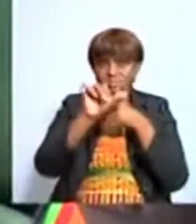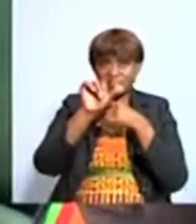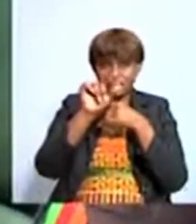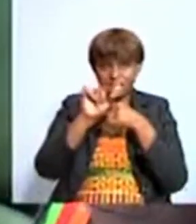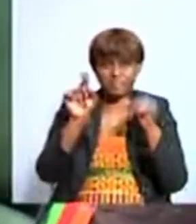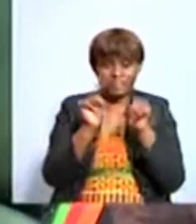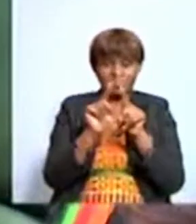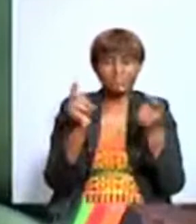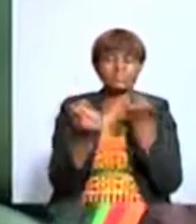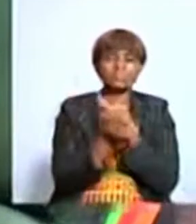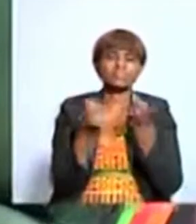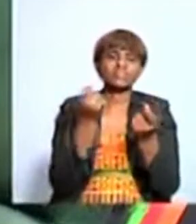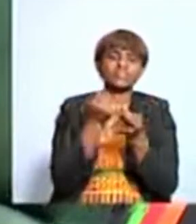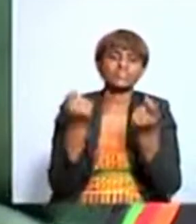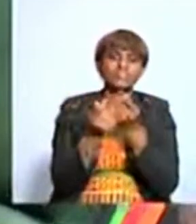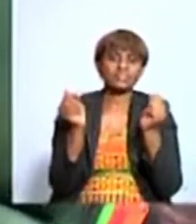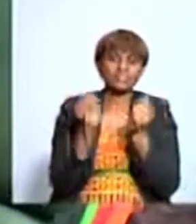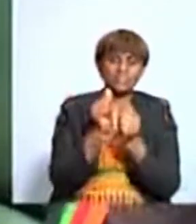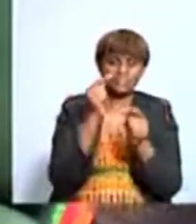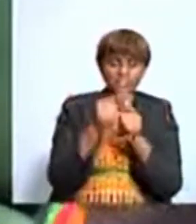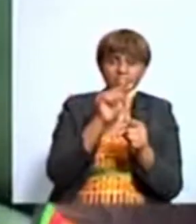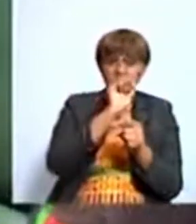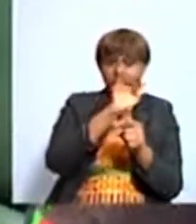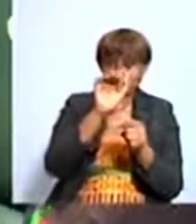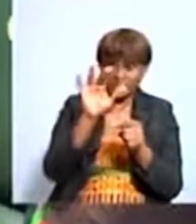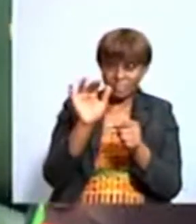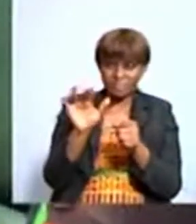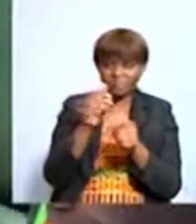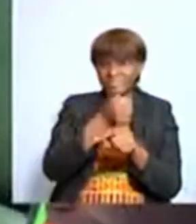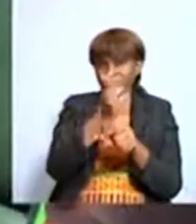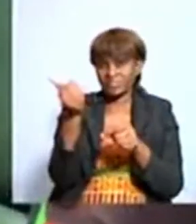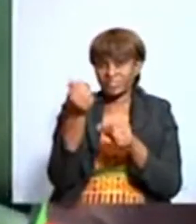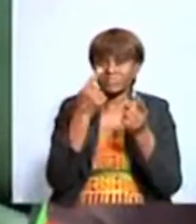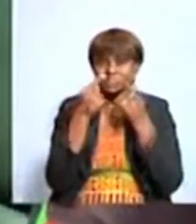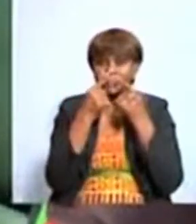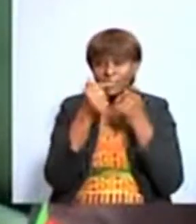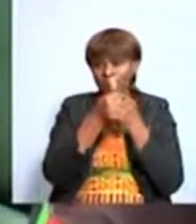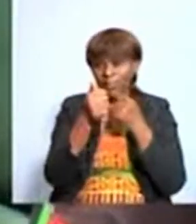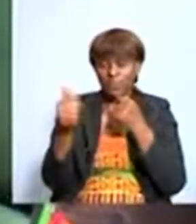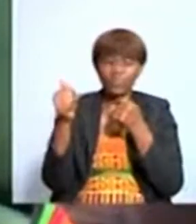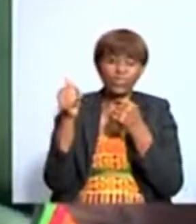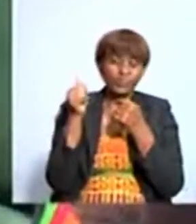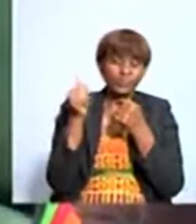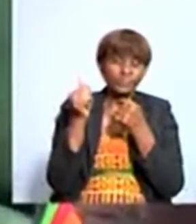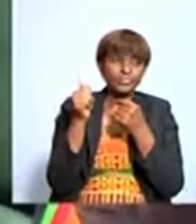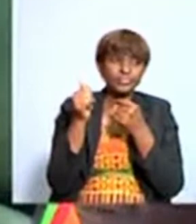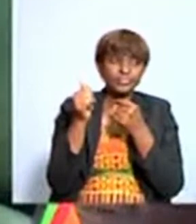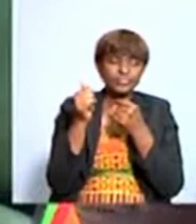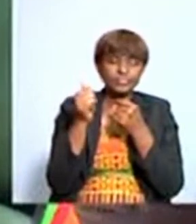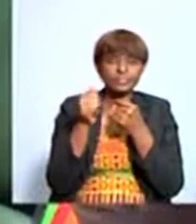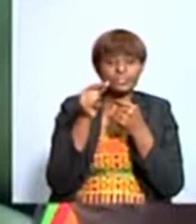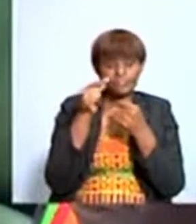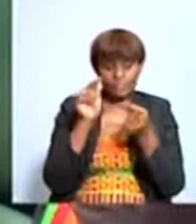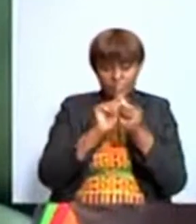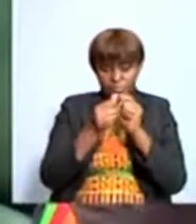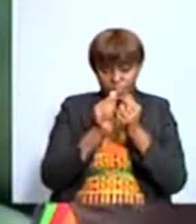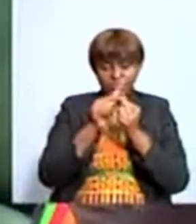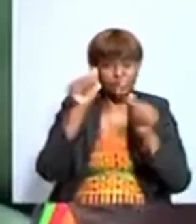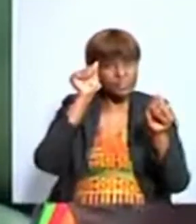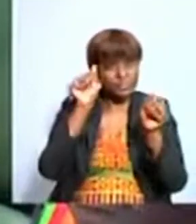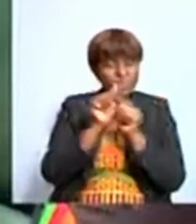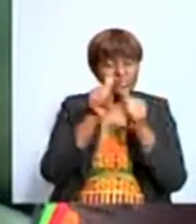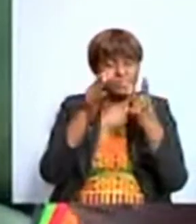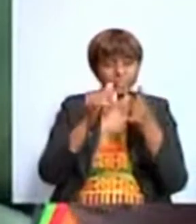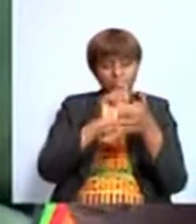amended with words as circulated. Any debate, any objection? Amendment is agreed to.